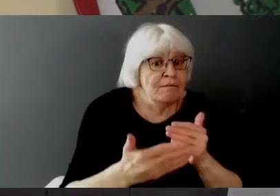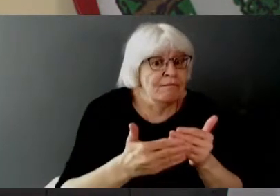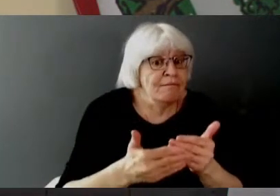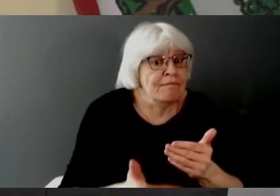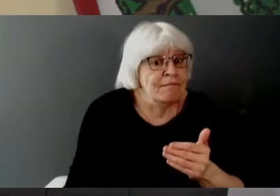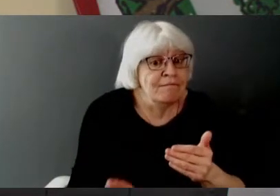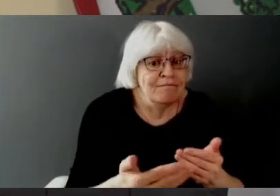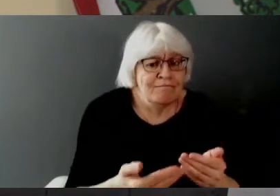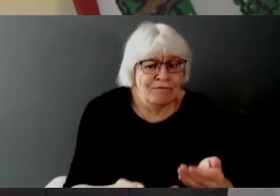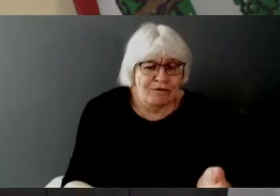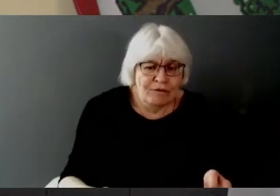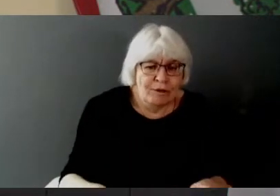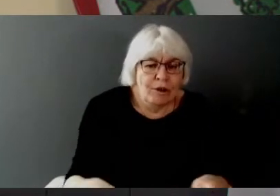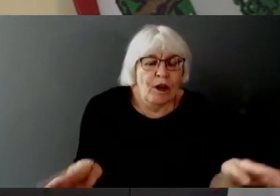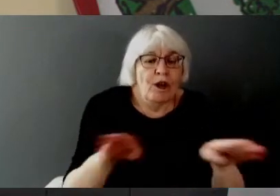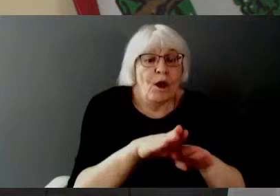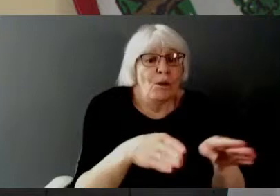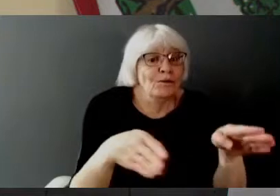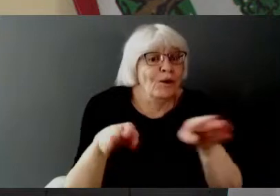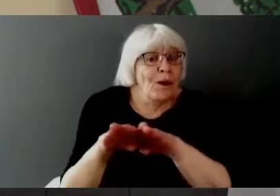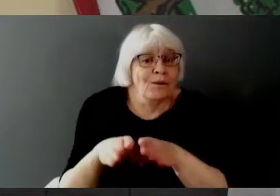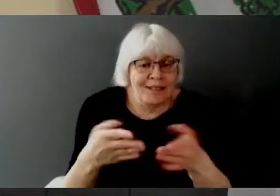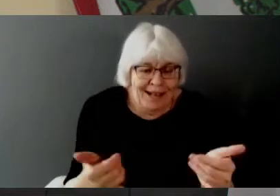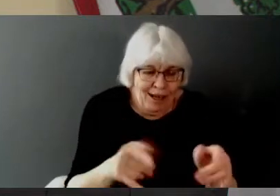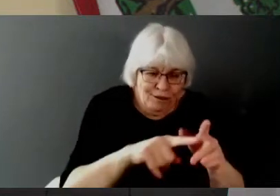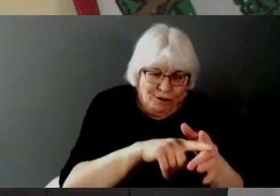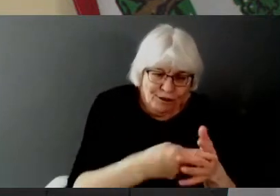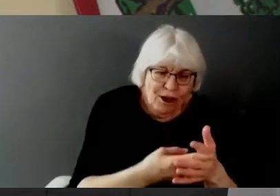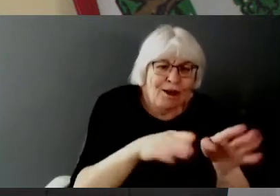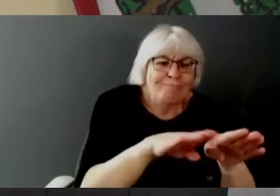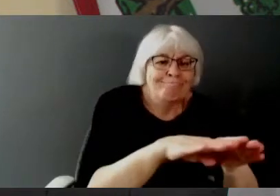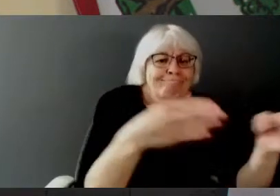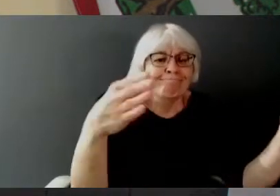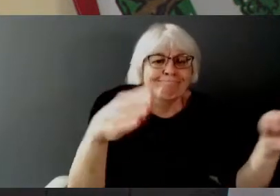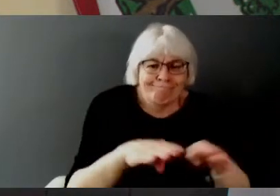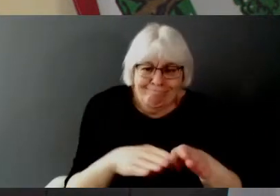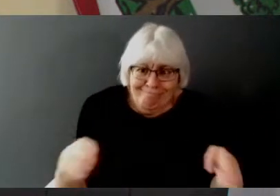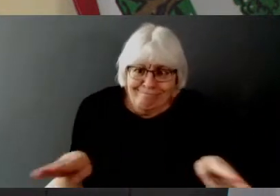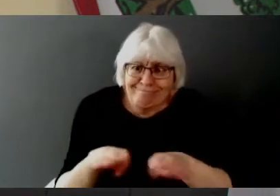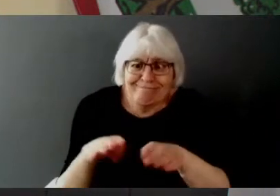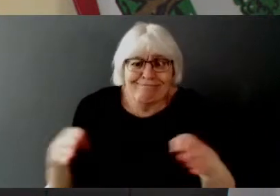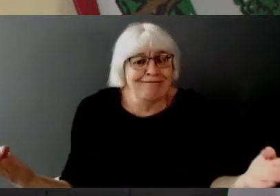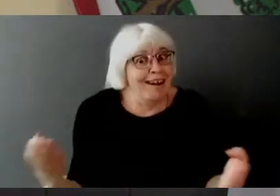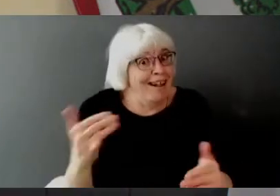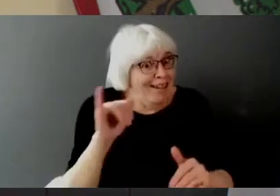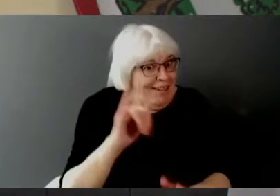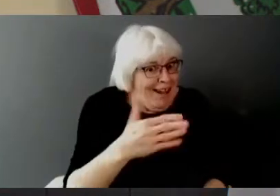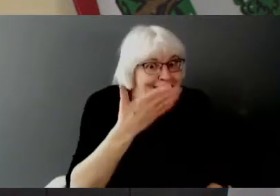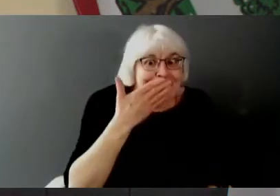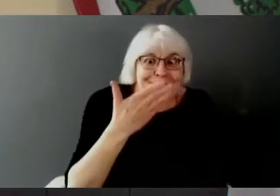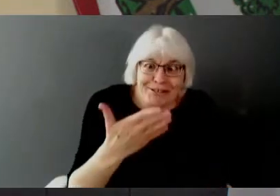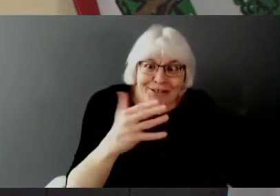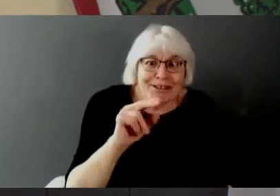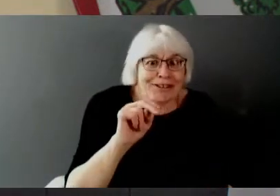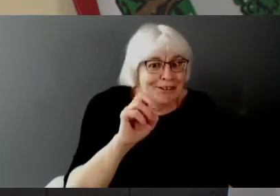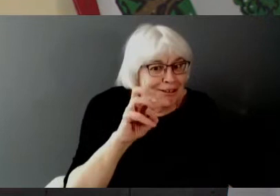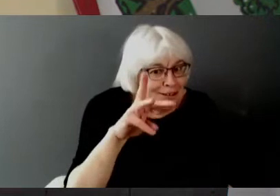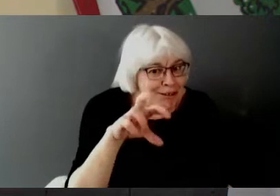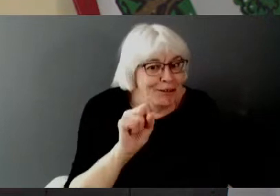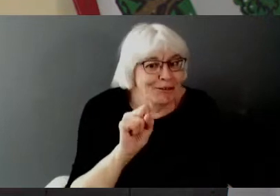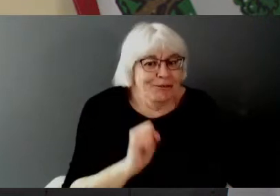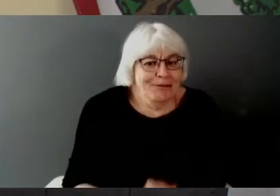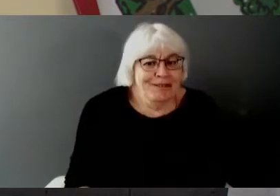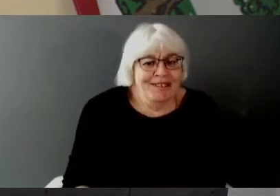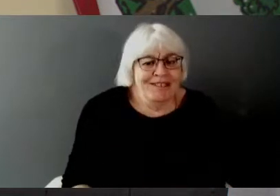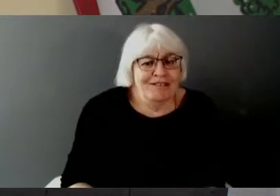course, which would be a good thing and good news for us here. We haven't talked in great deal about it, but I'm sure